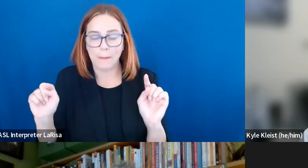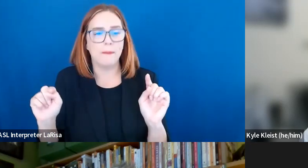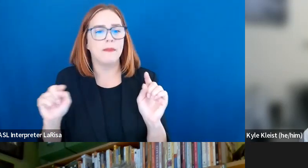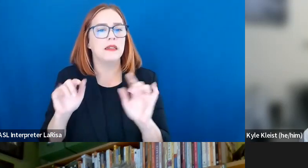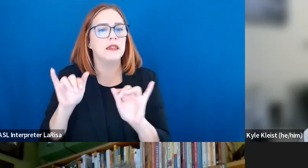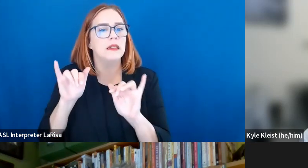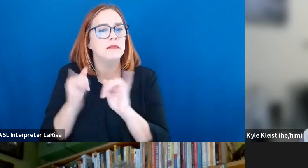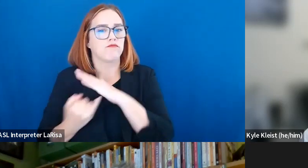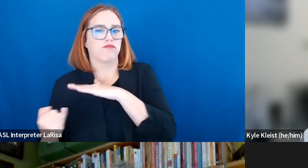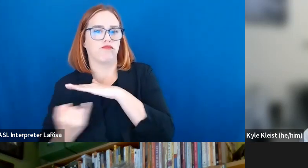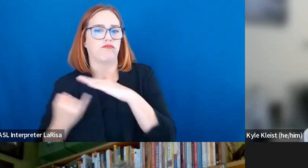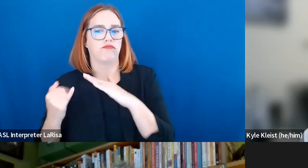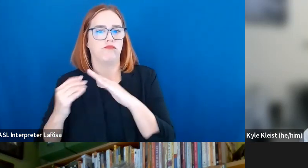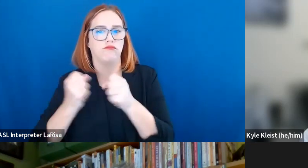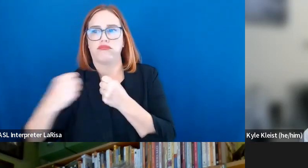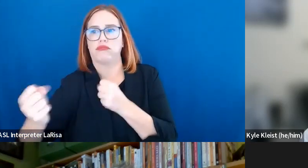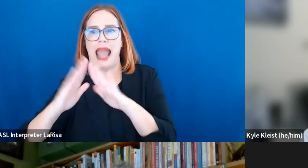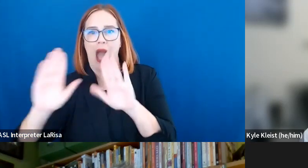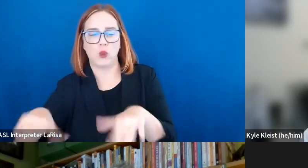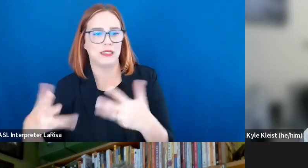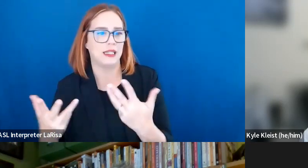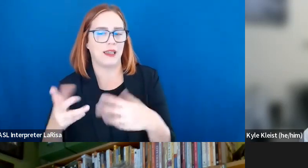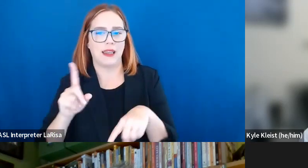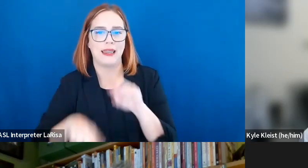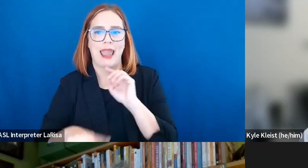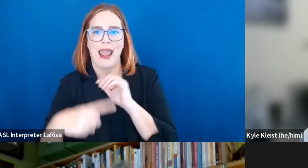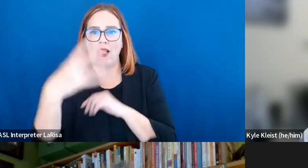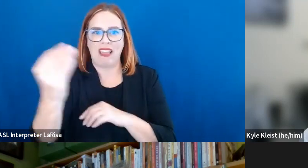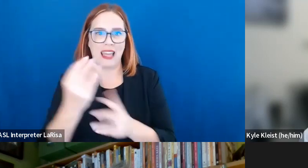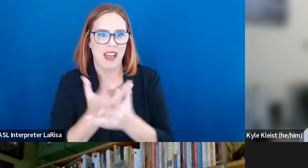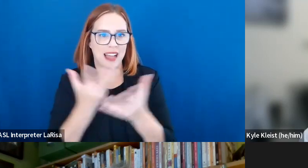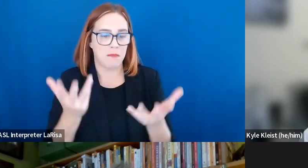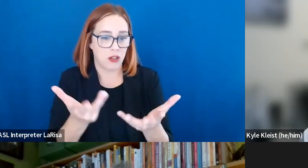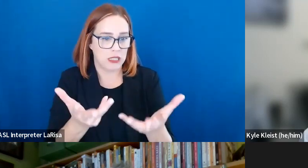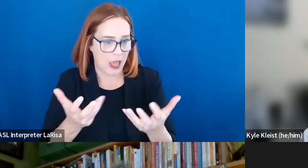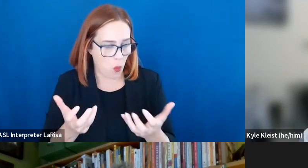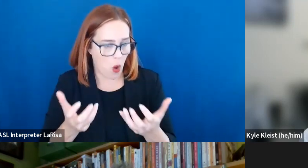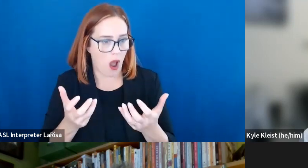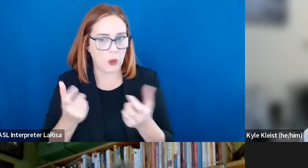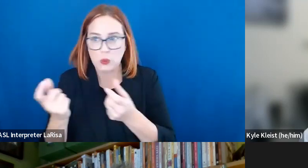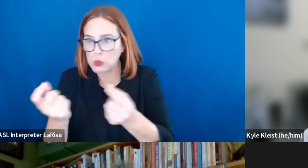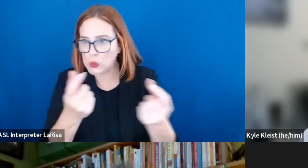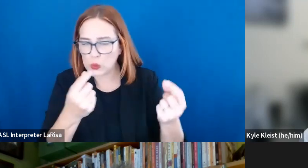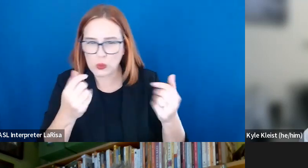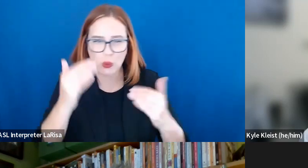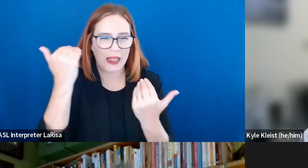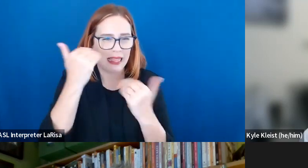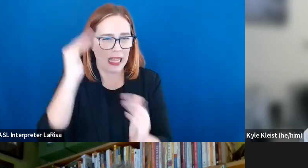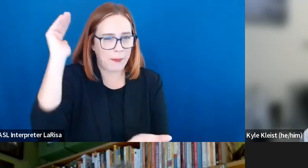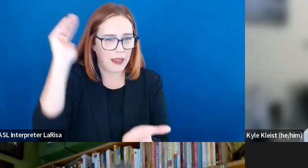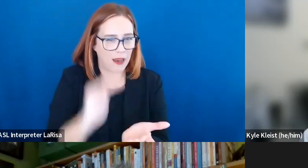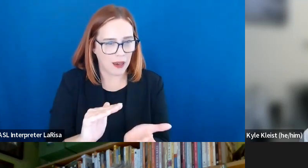or not have been able to get out as much as they would like. We've been doing a virtual